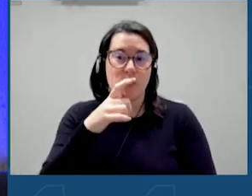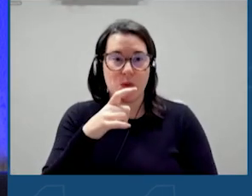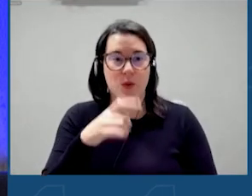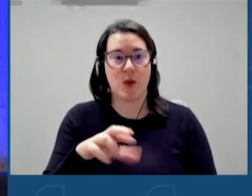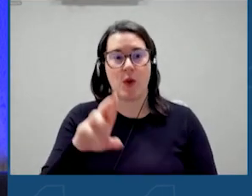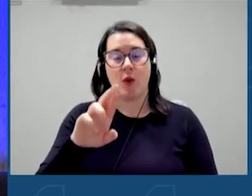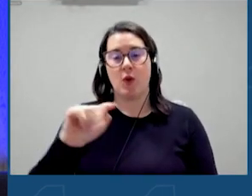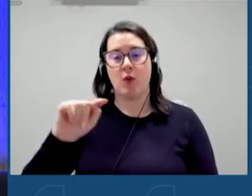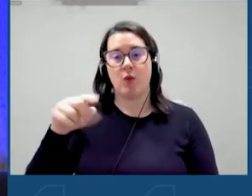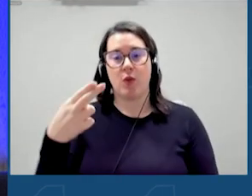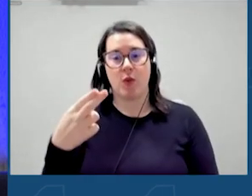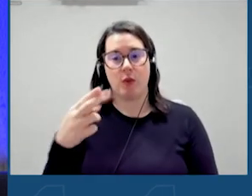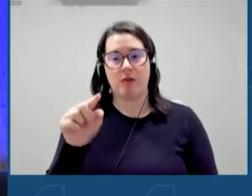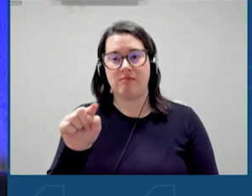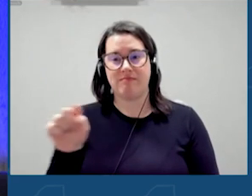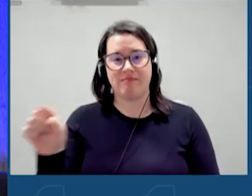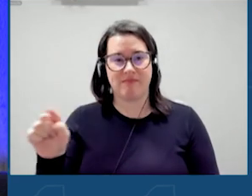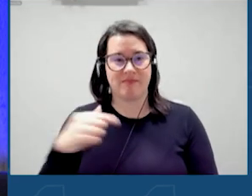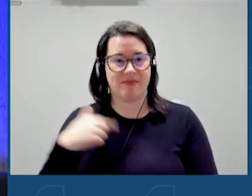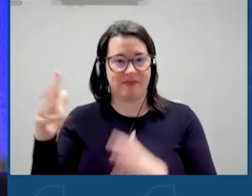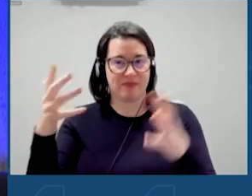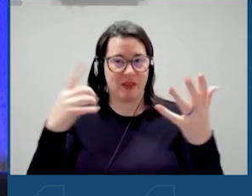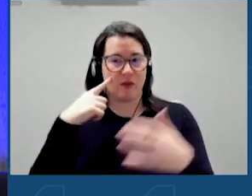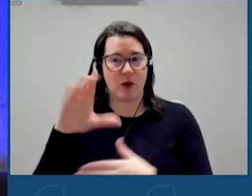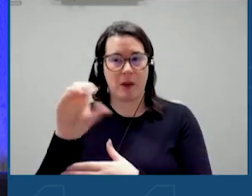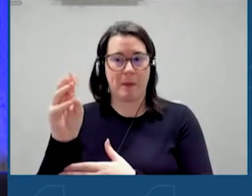give her a round of applause.